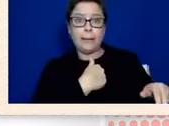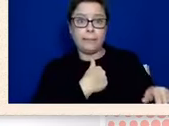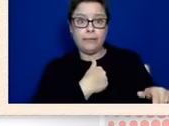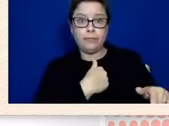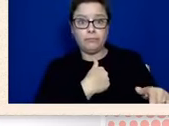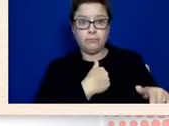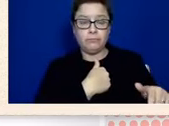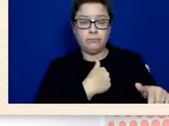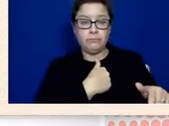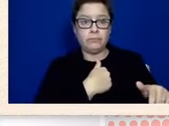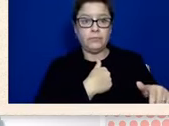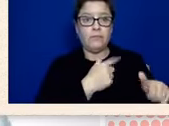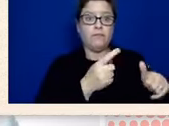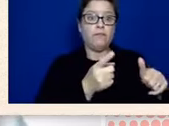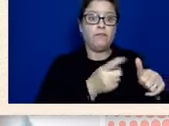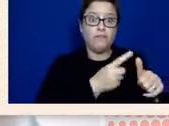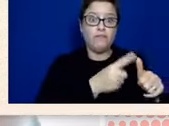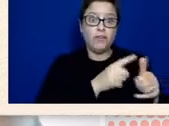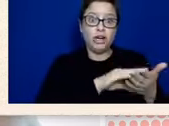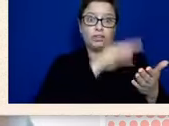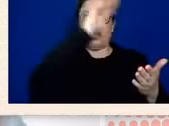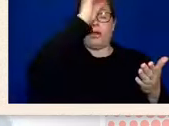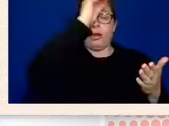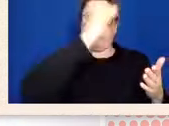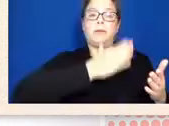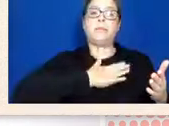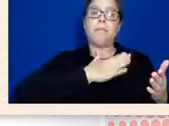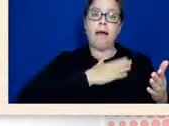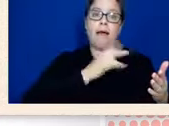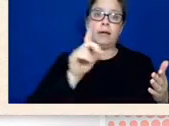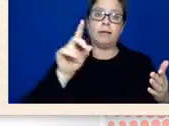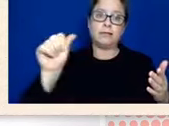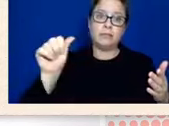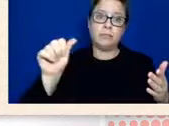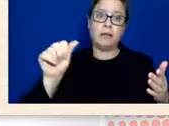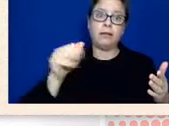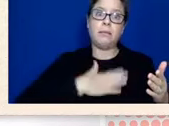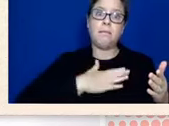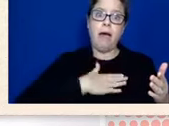When we first learned about my diagnosis for disabilities.